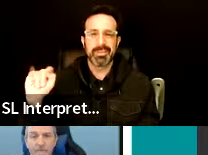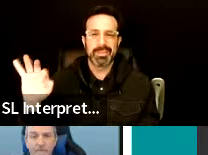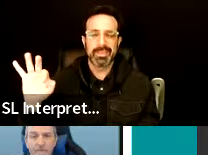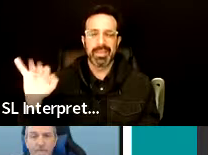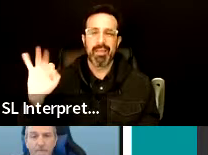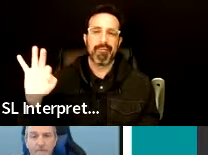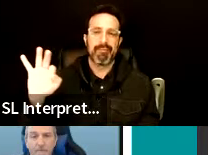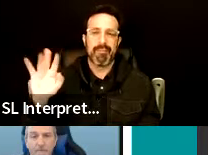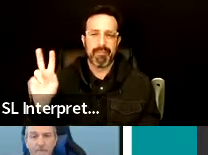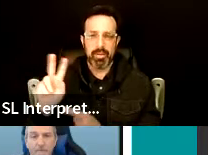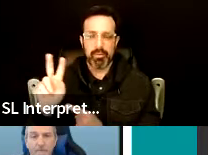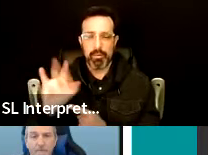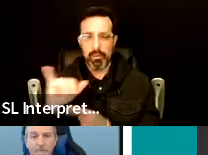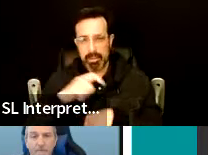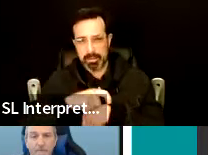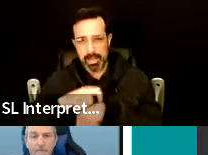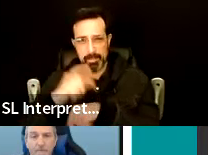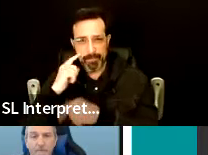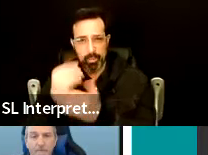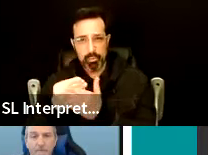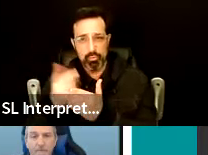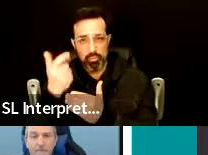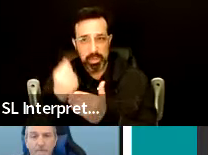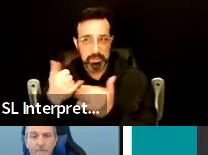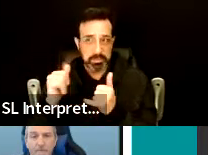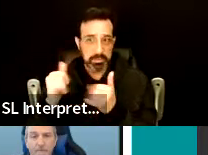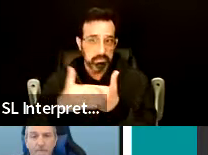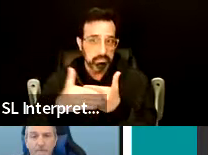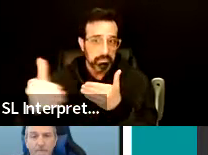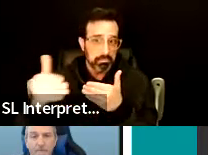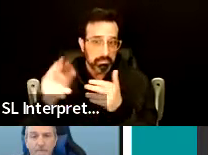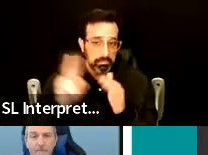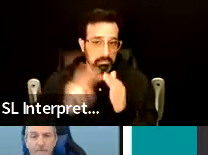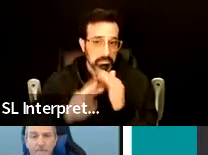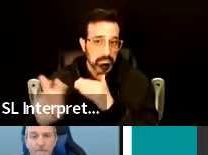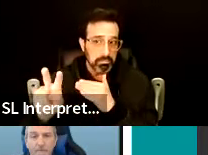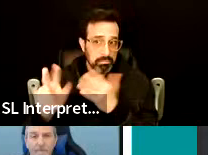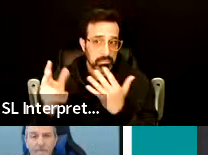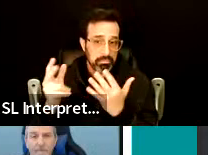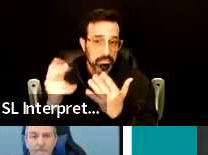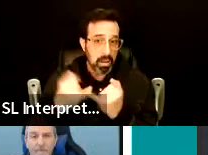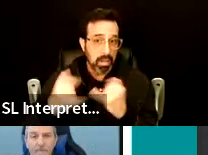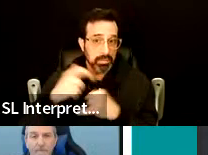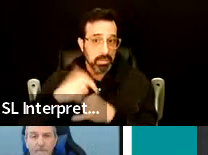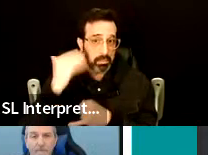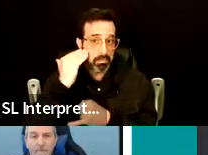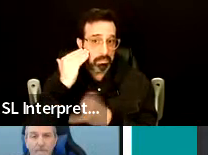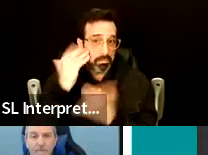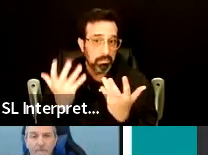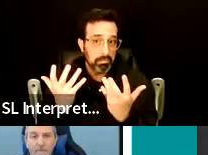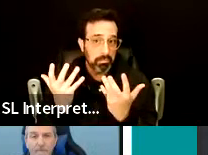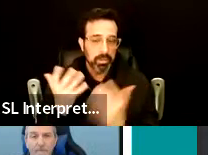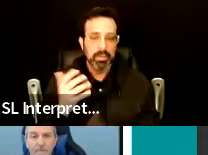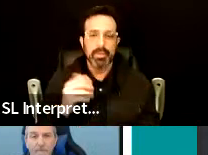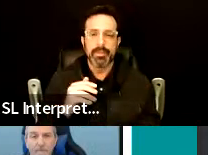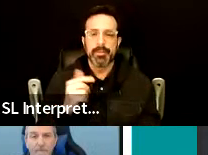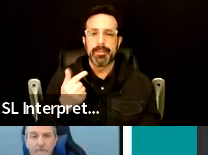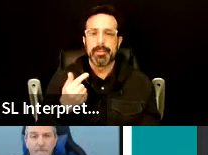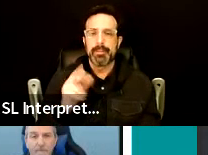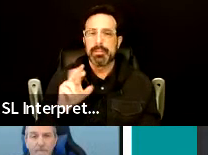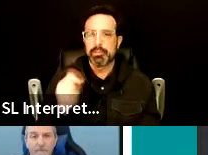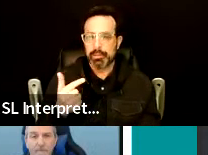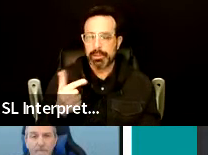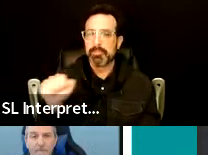Improvement Program grant. Is that still on the trajectory that we were last made aware of? Yeah, that grant, we